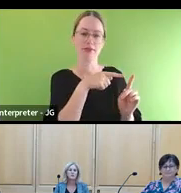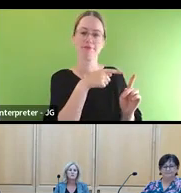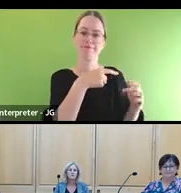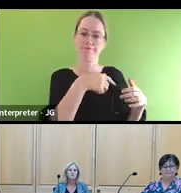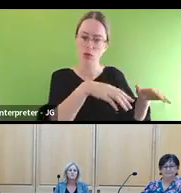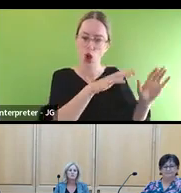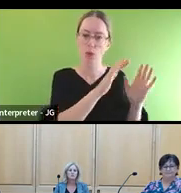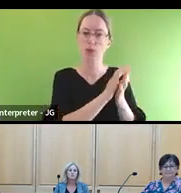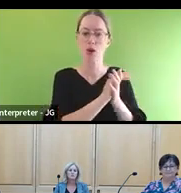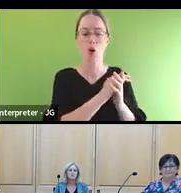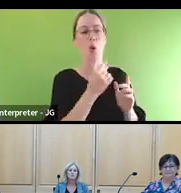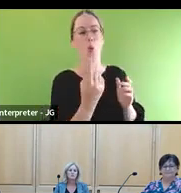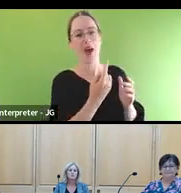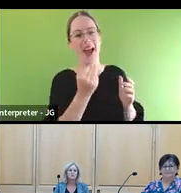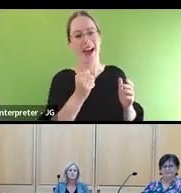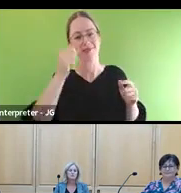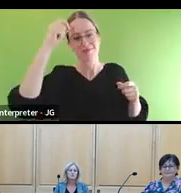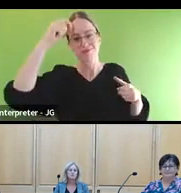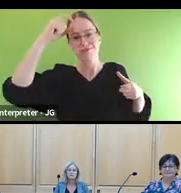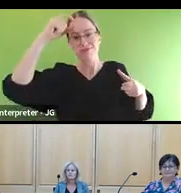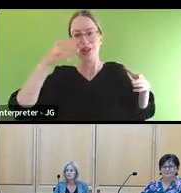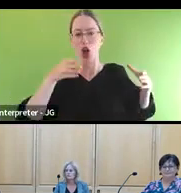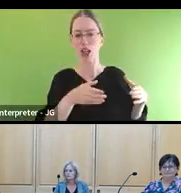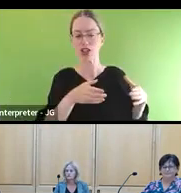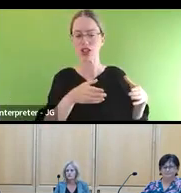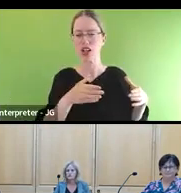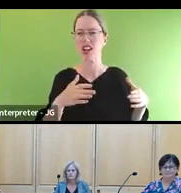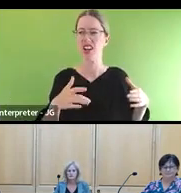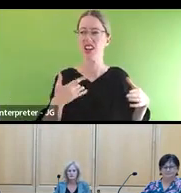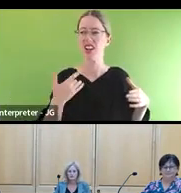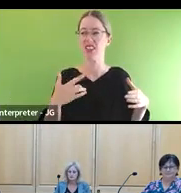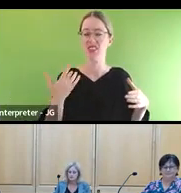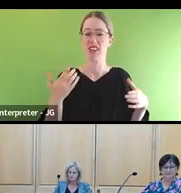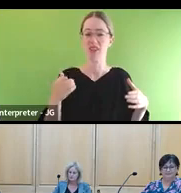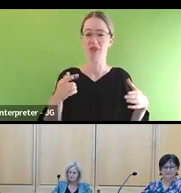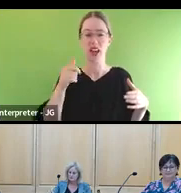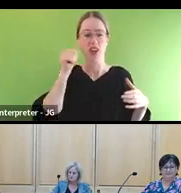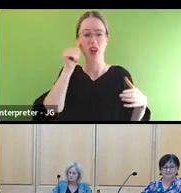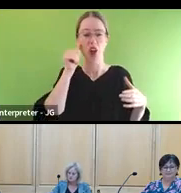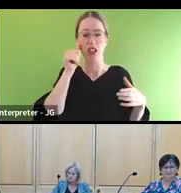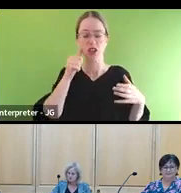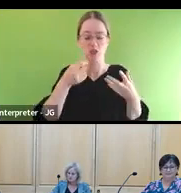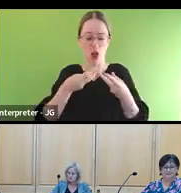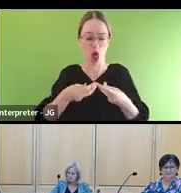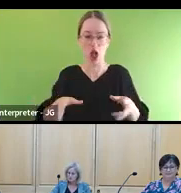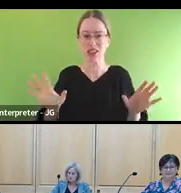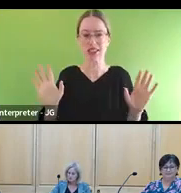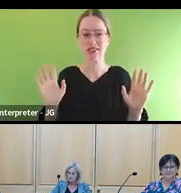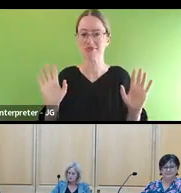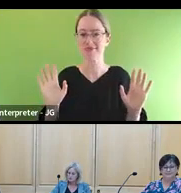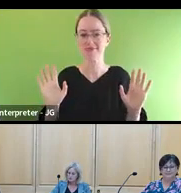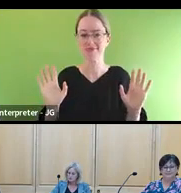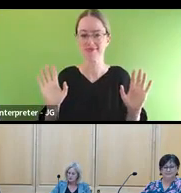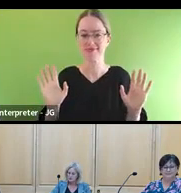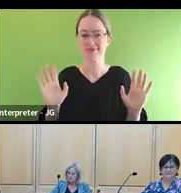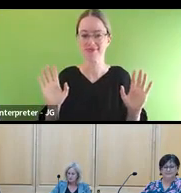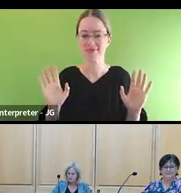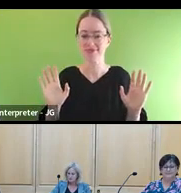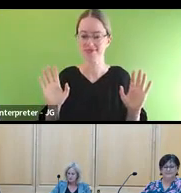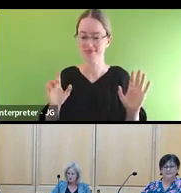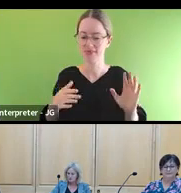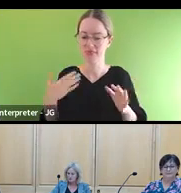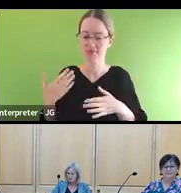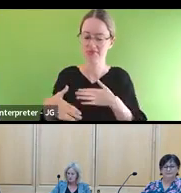we're the ones with the knowledge. And I just kind of feel that the knowledge is being lost, you know, as things have come